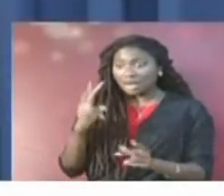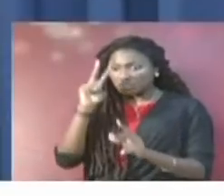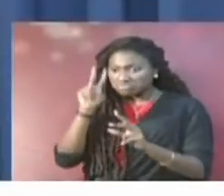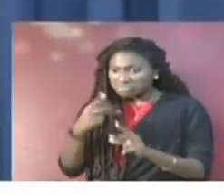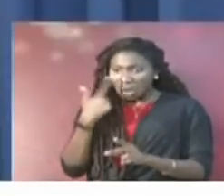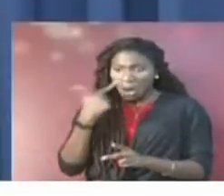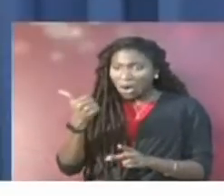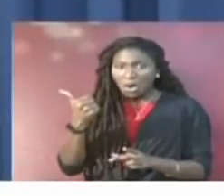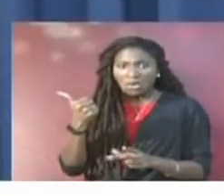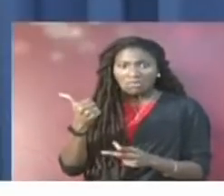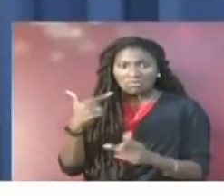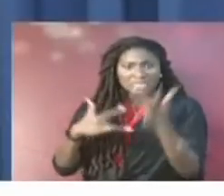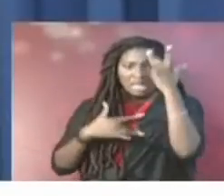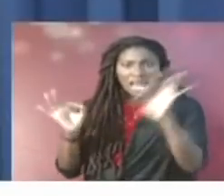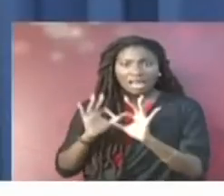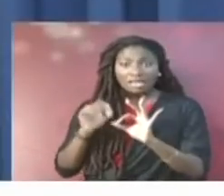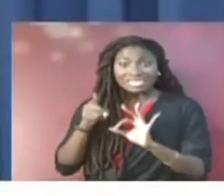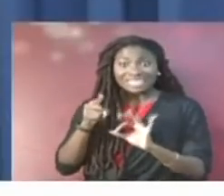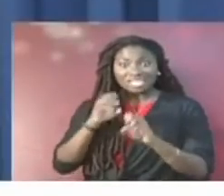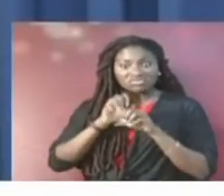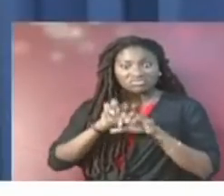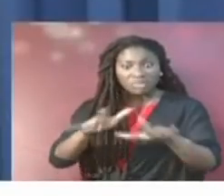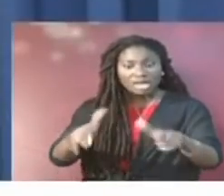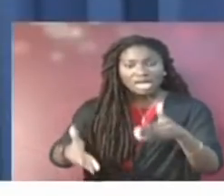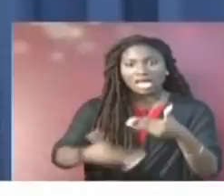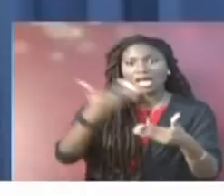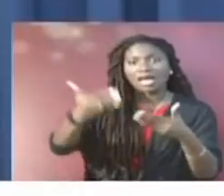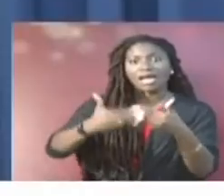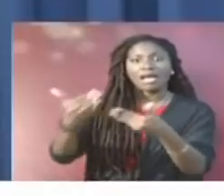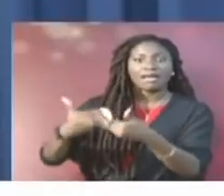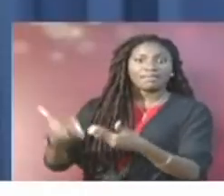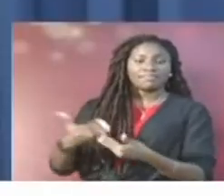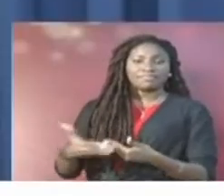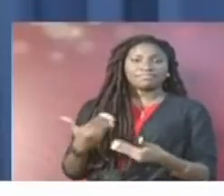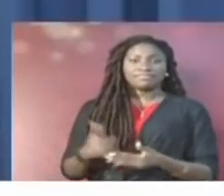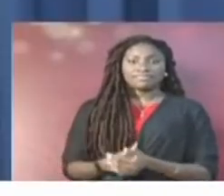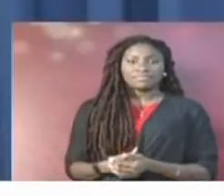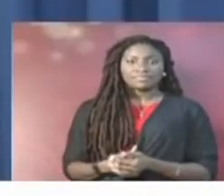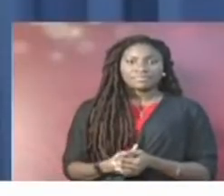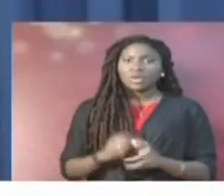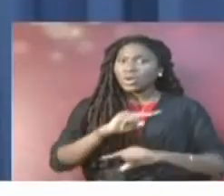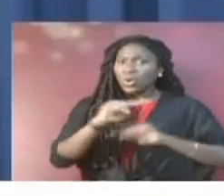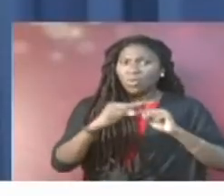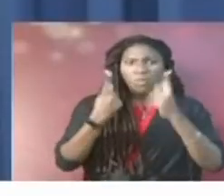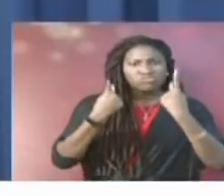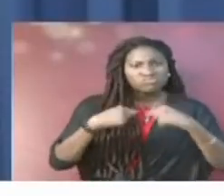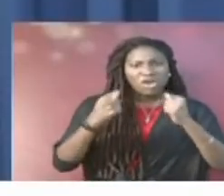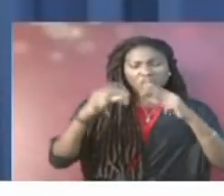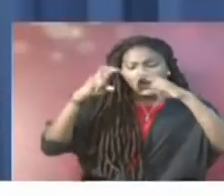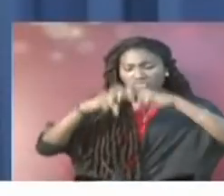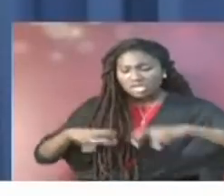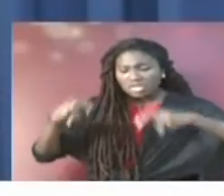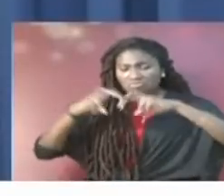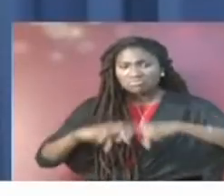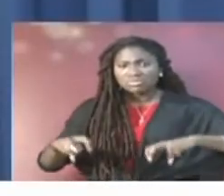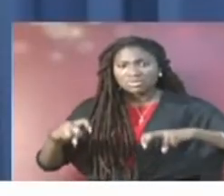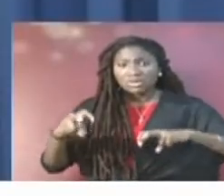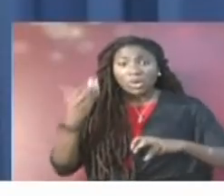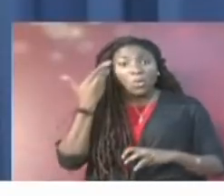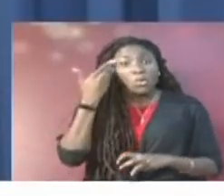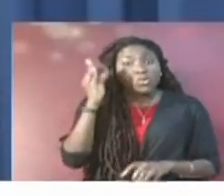with P1. There haven't been the literature, in the literature at least, that P1 is more severe.